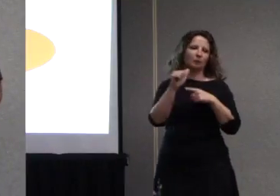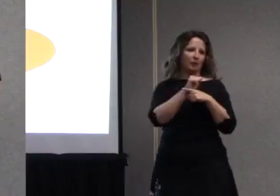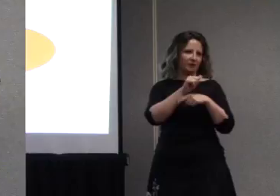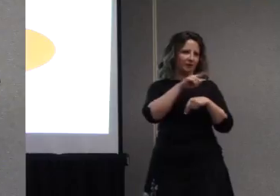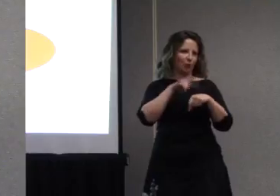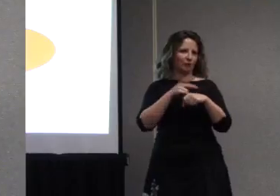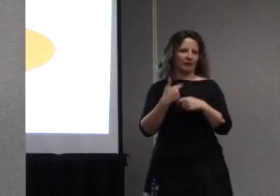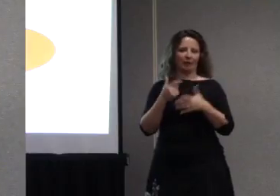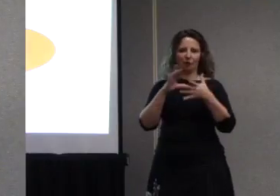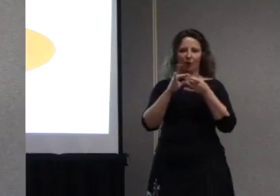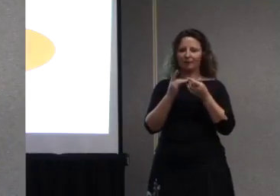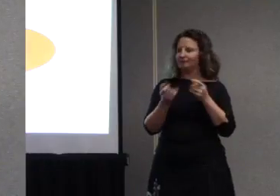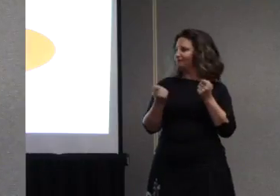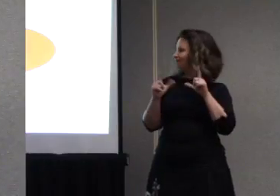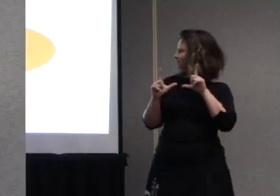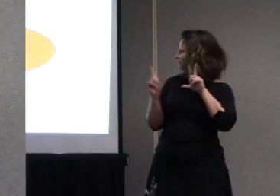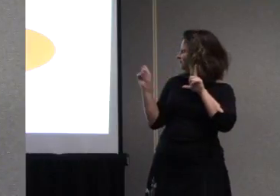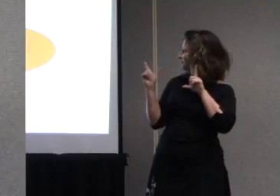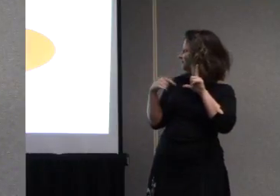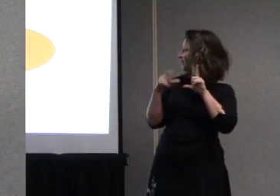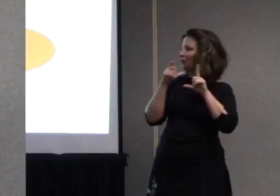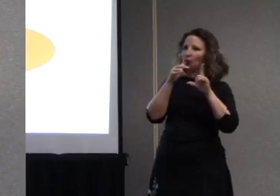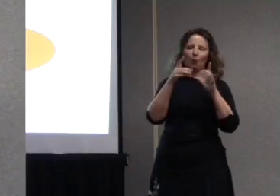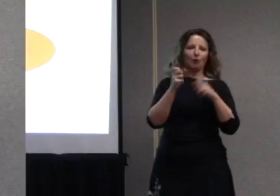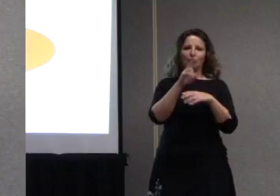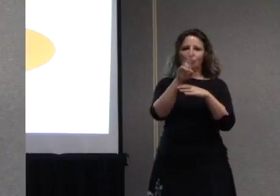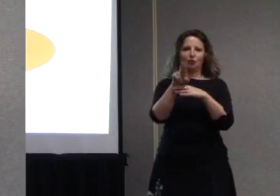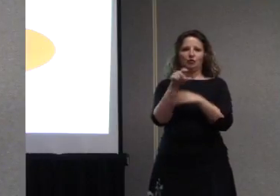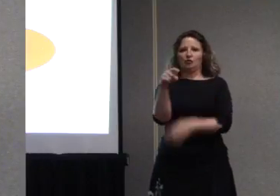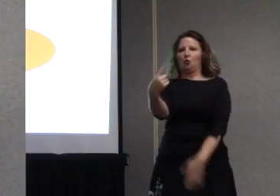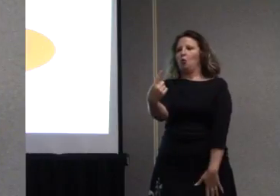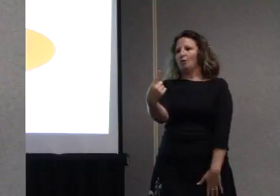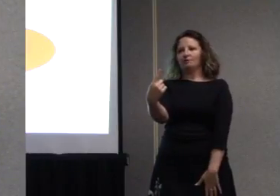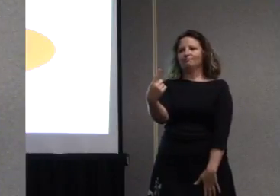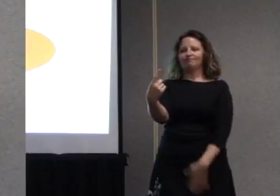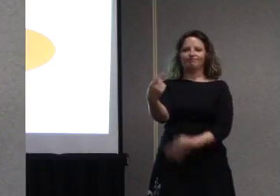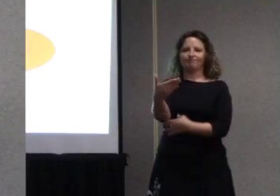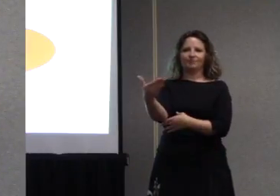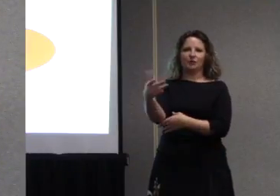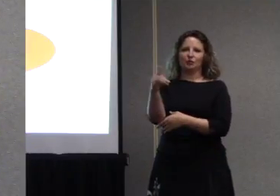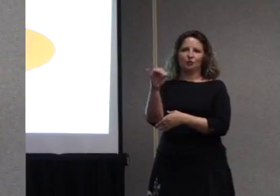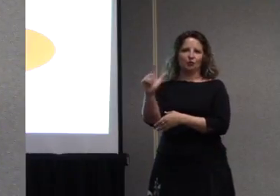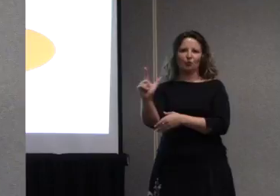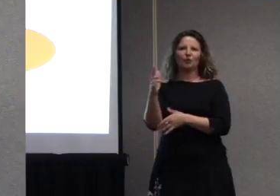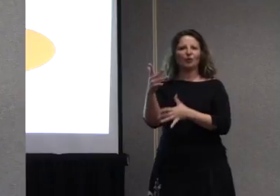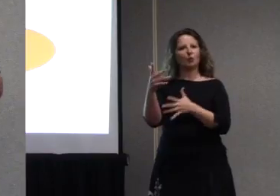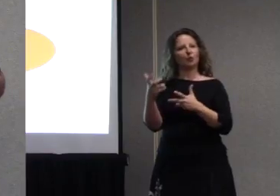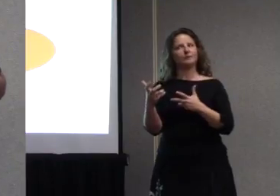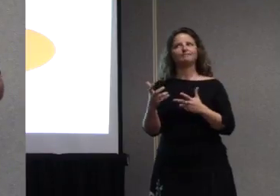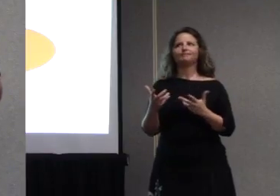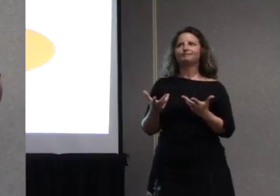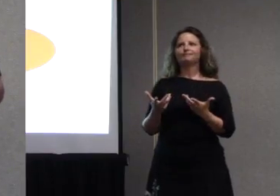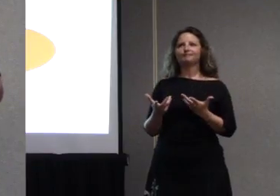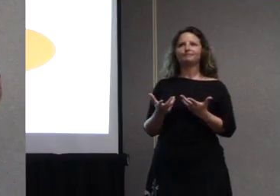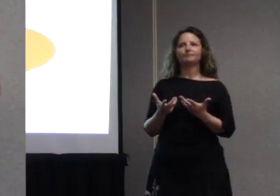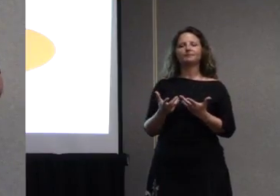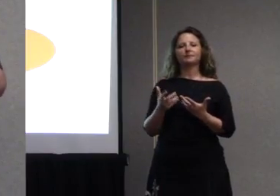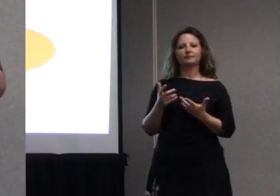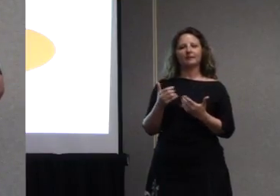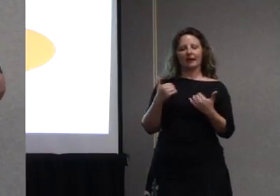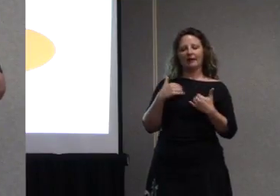The best practice, of course, I put this one in there, is that you don't want to just use one instrument. You need to get some kind